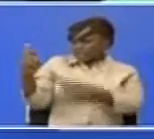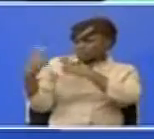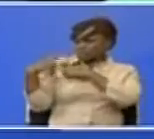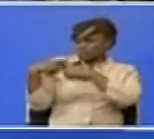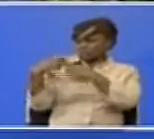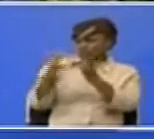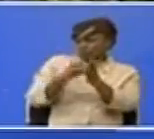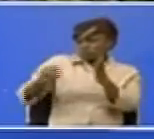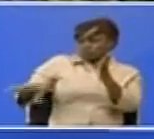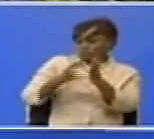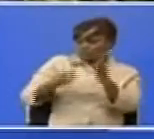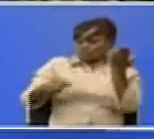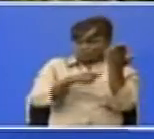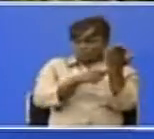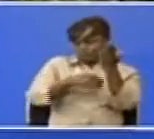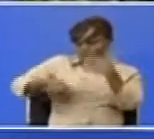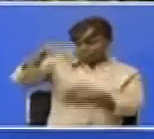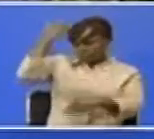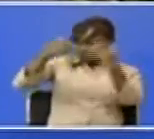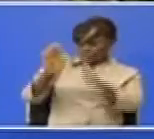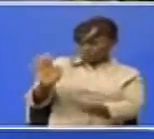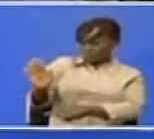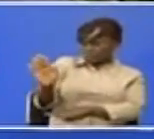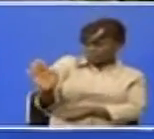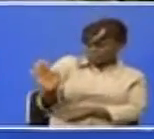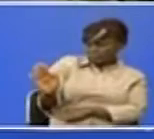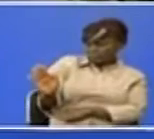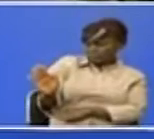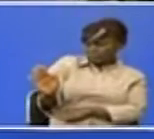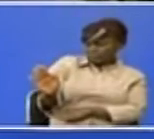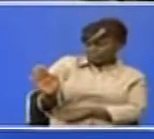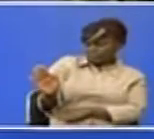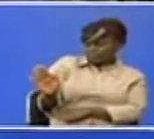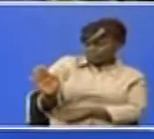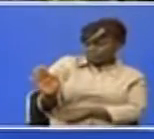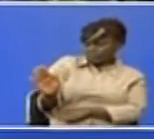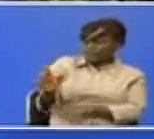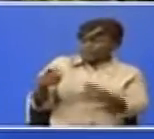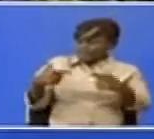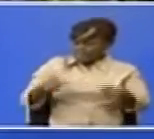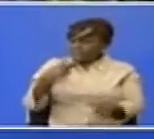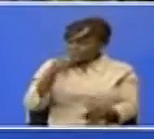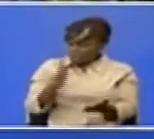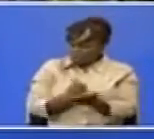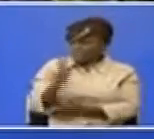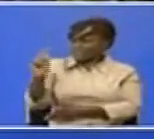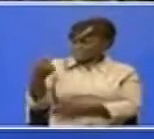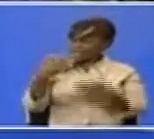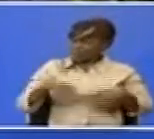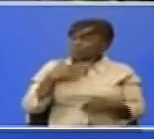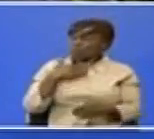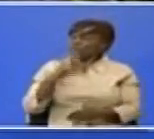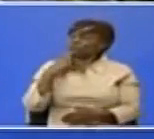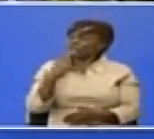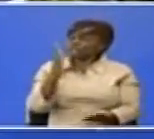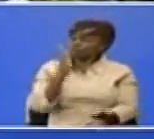the voters' lists. That is his profession. I mean, so let us be honest. You know, sometimes as Kenyans, we don't want to